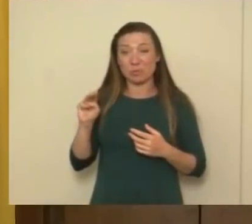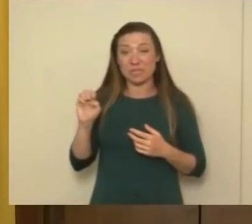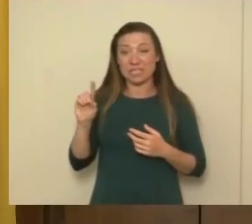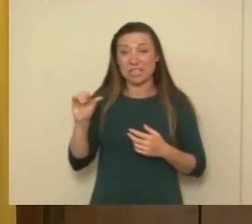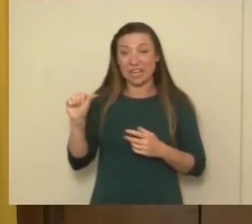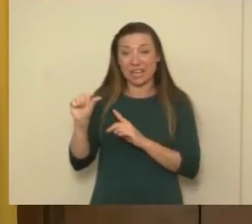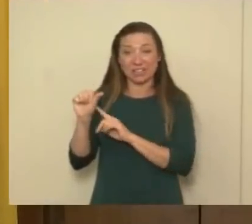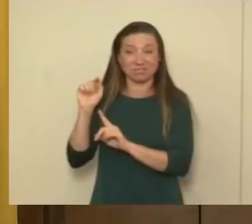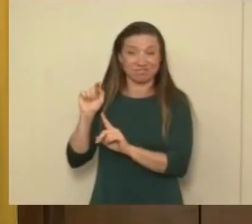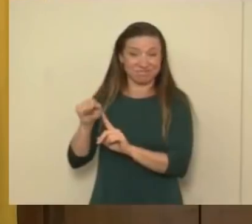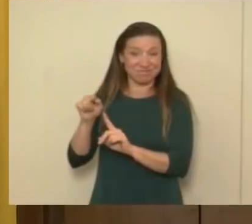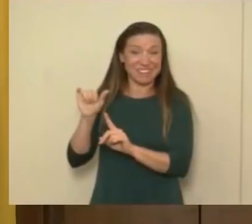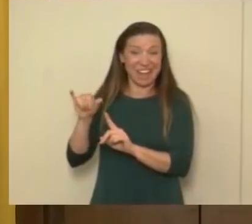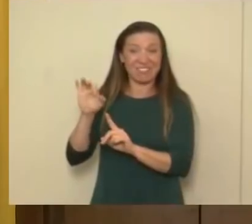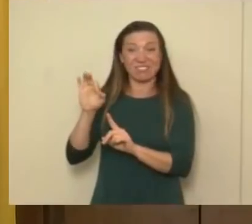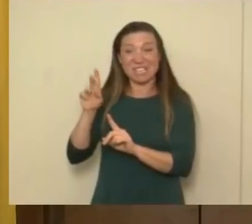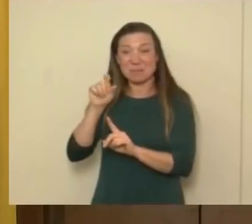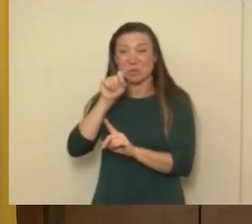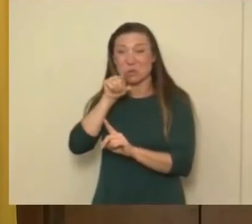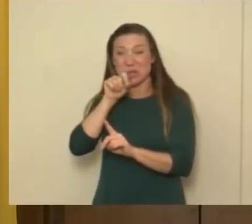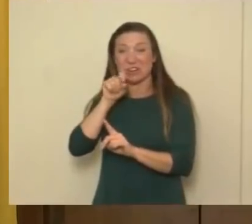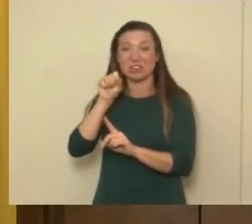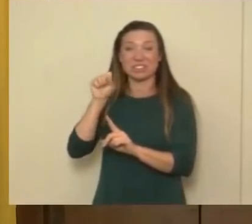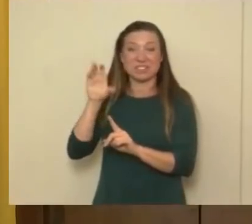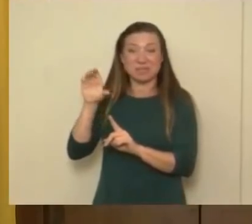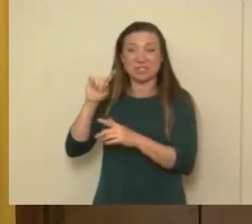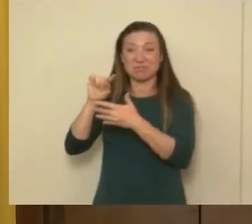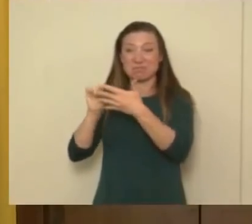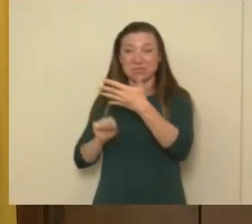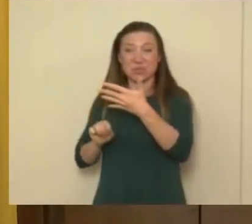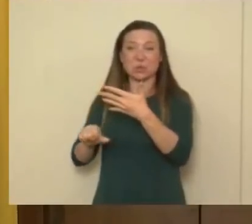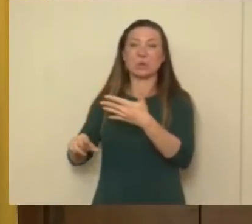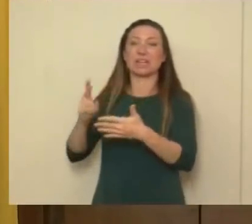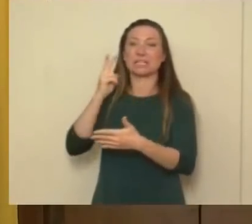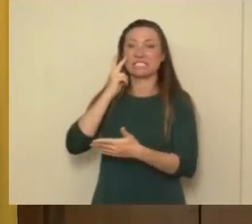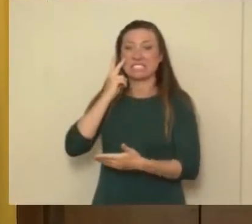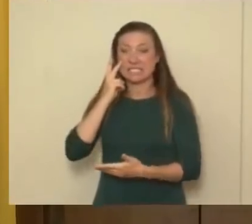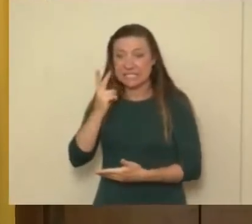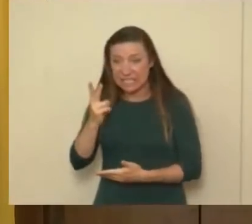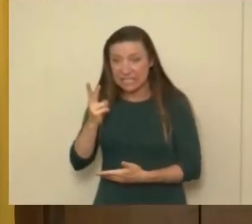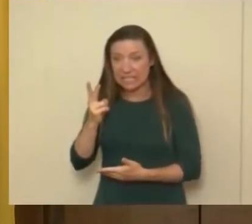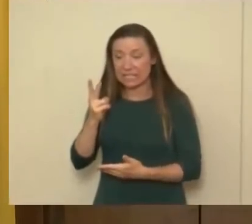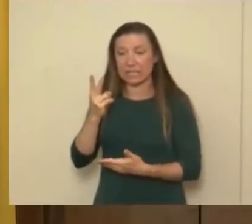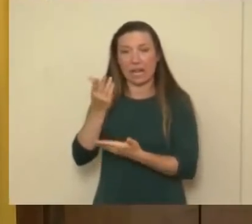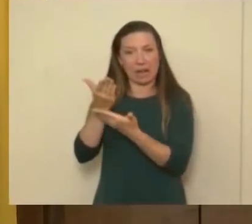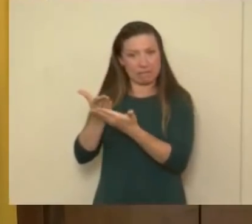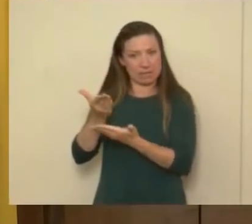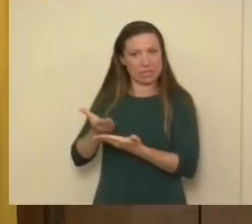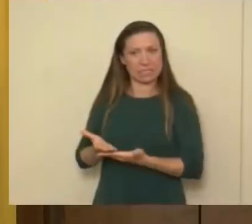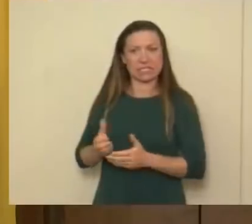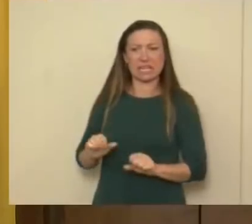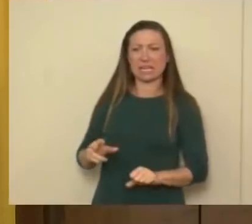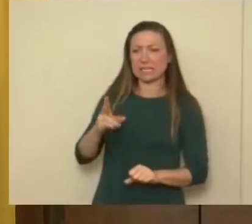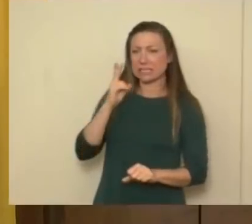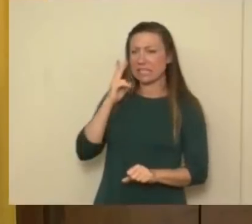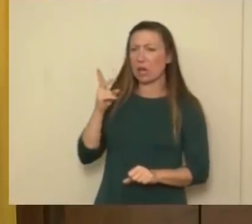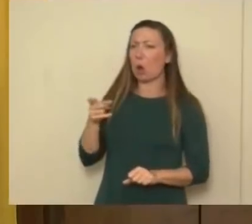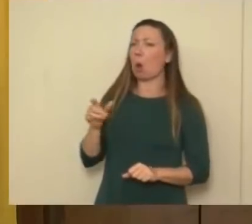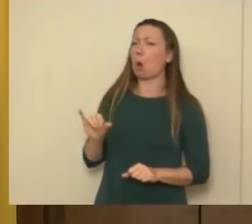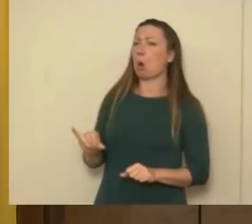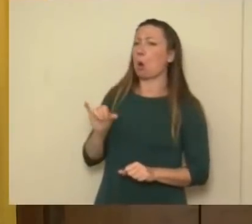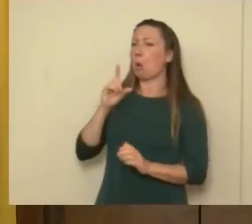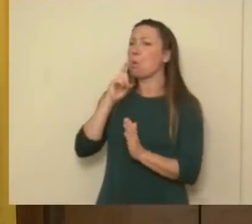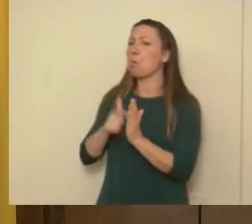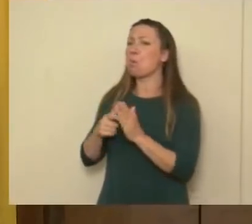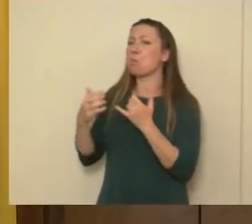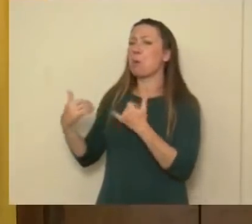anecdotal evidence. They can see the likelihood that you're moving around, the likelihood that you're having a party. They can demonstrate the